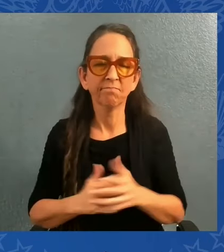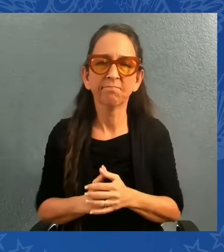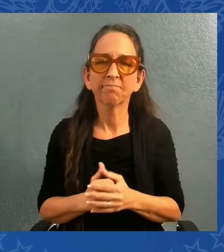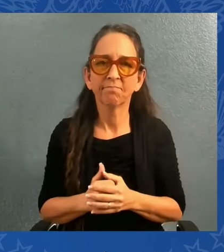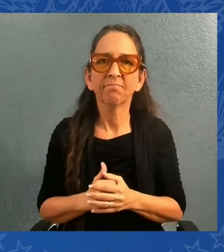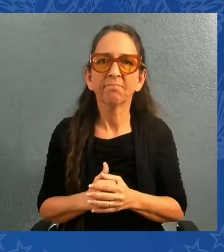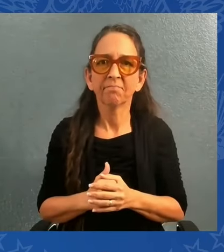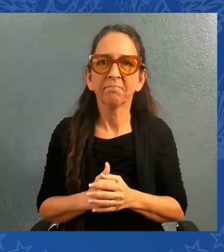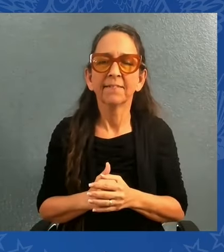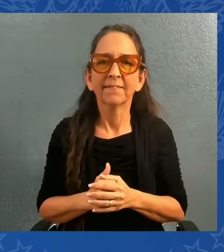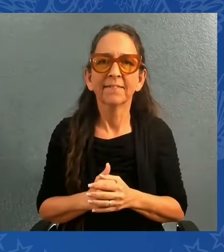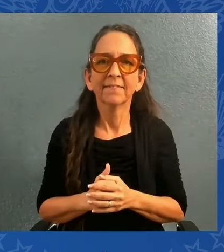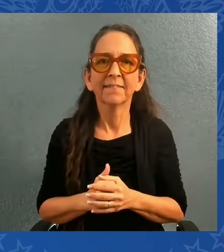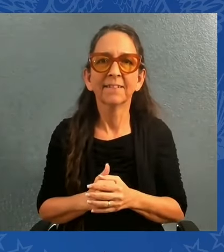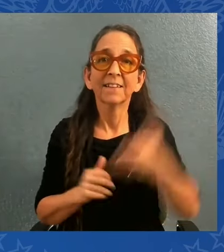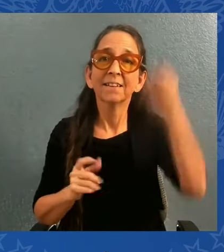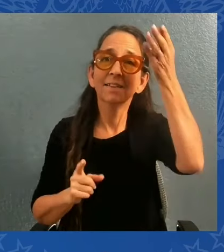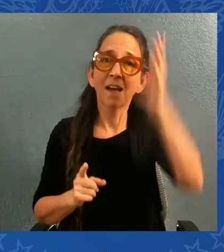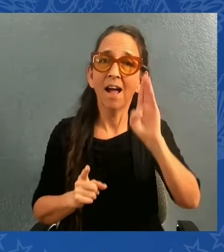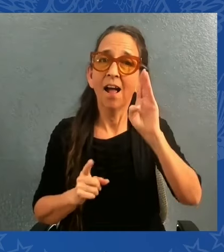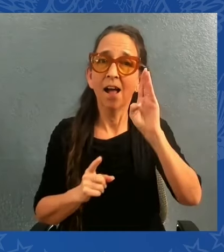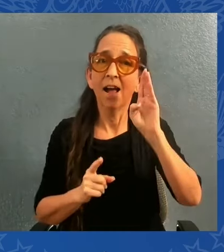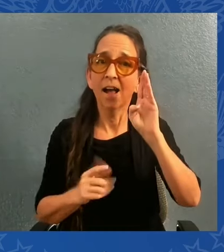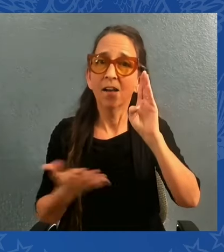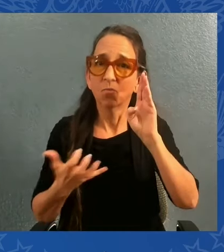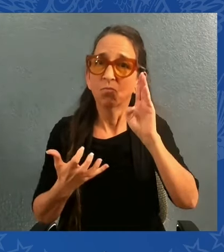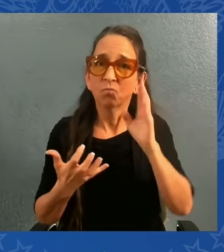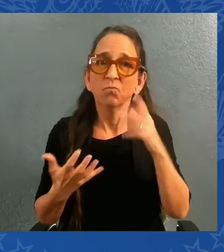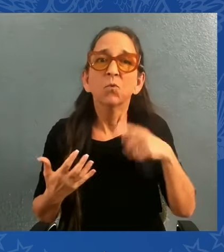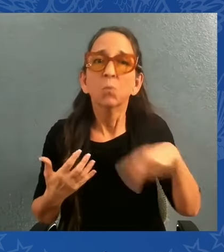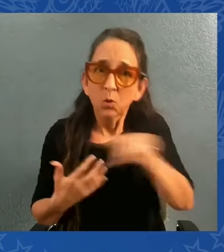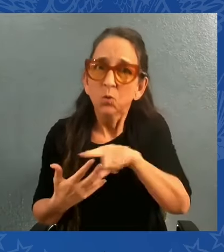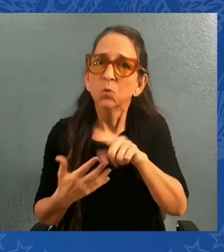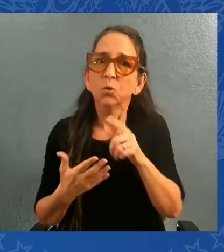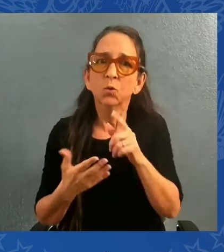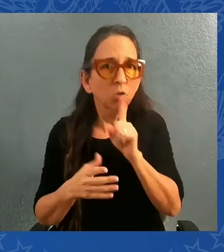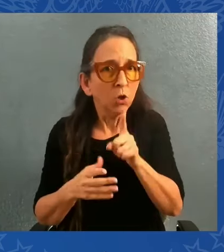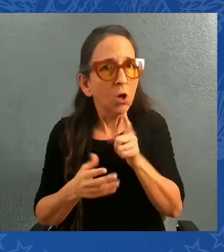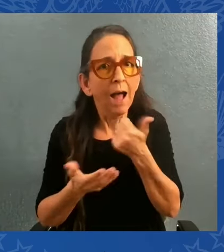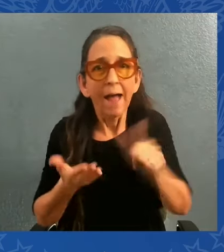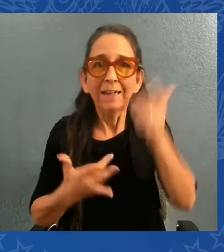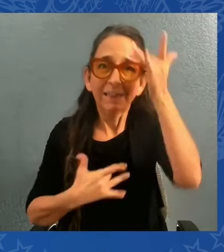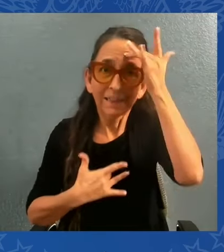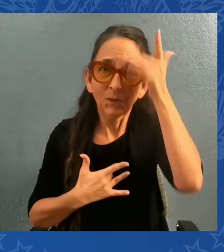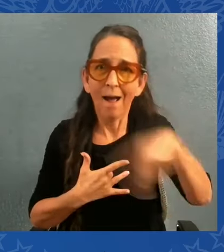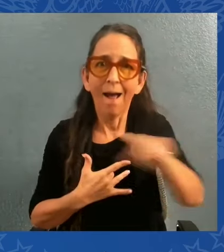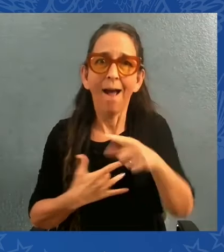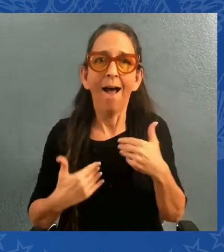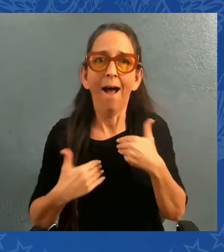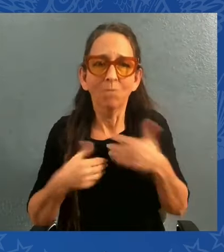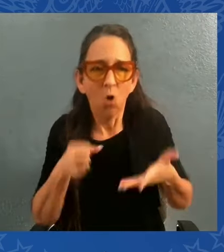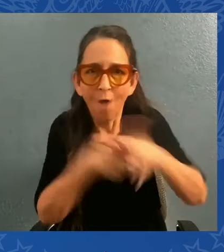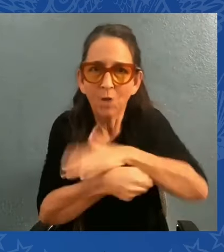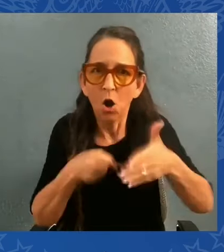God willing, we will make sure that any rare condition you've developed is covered. And we're committed to getting this rule in place by the